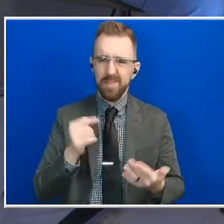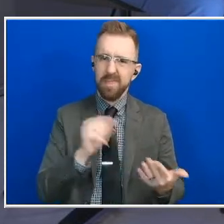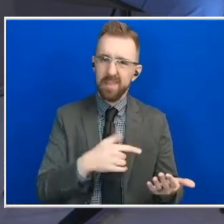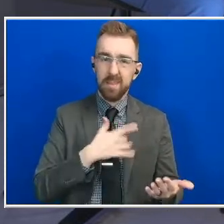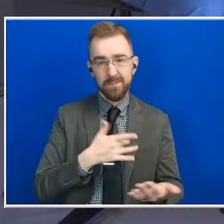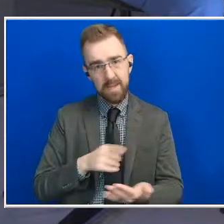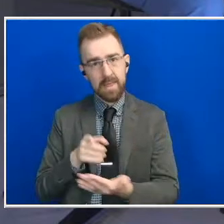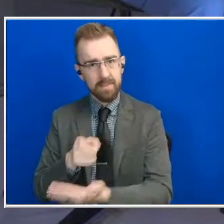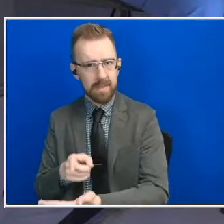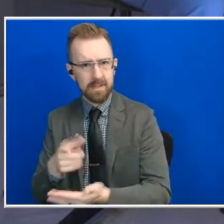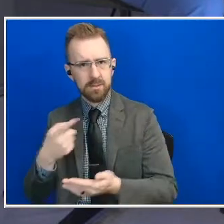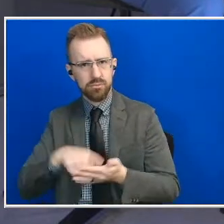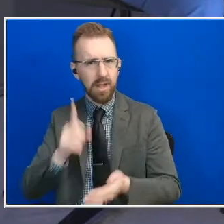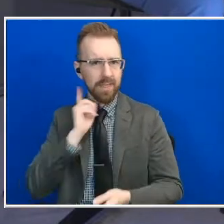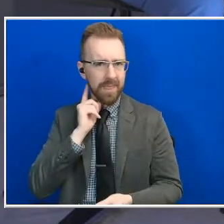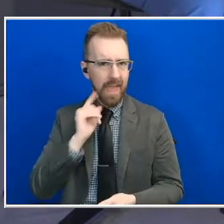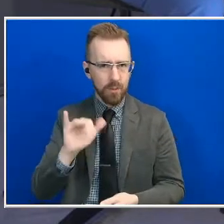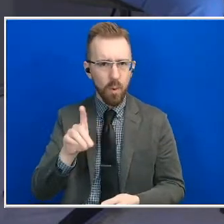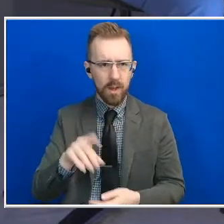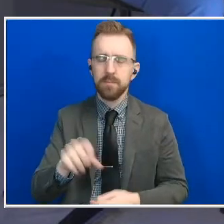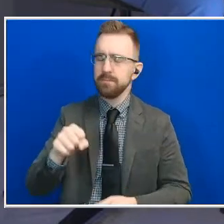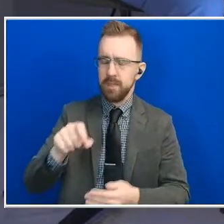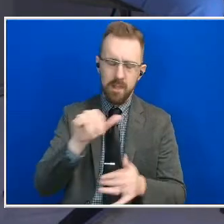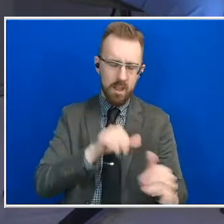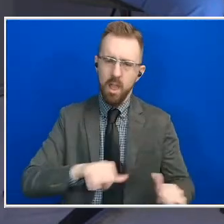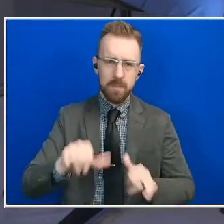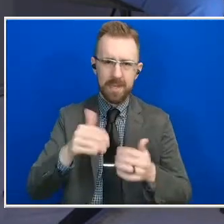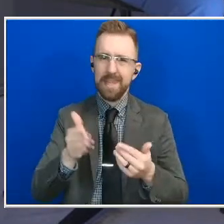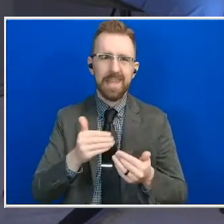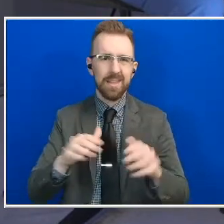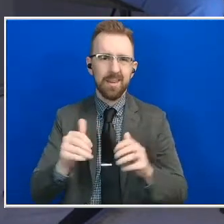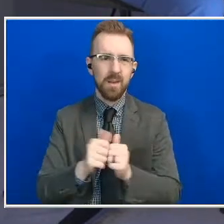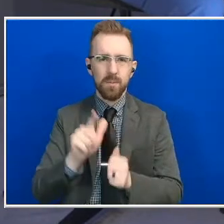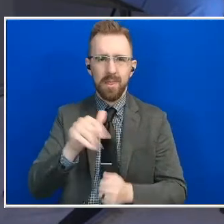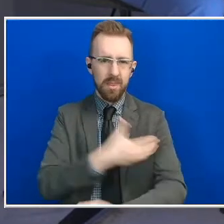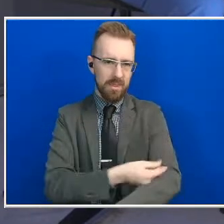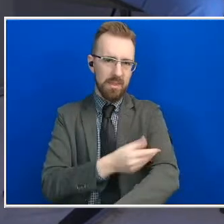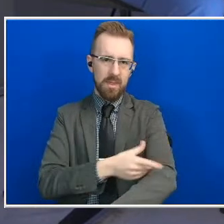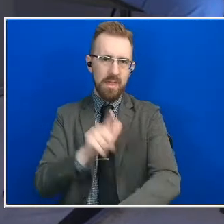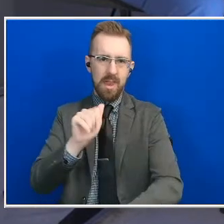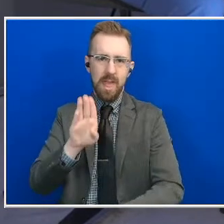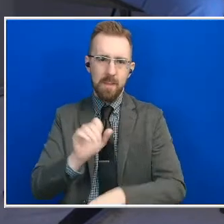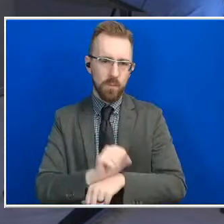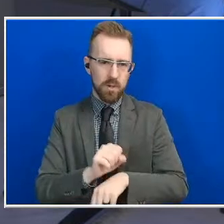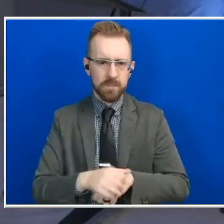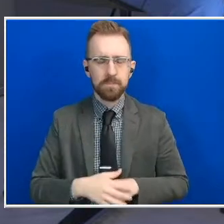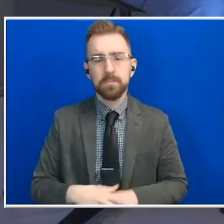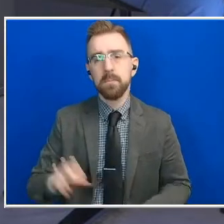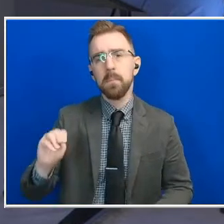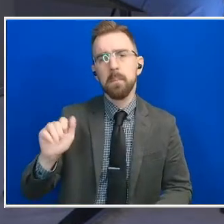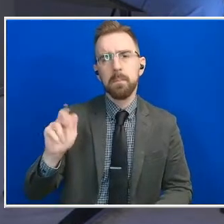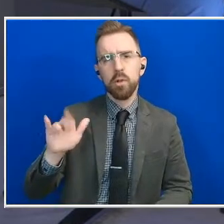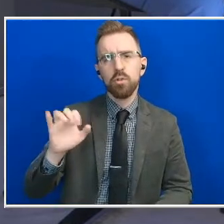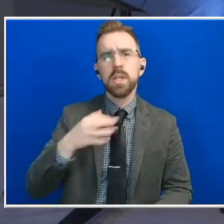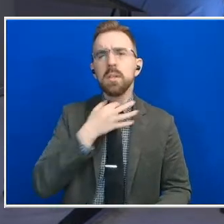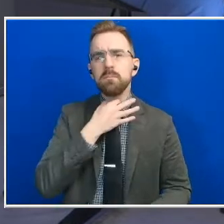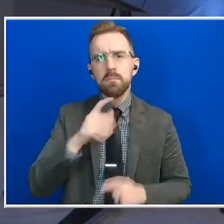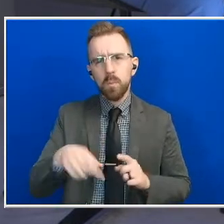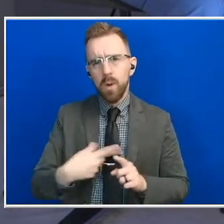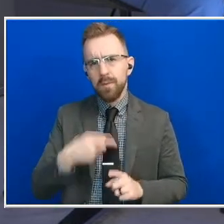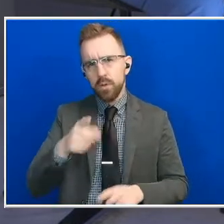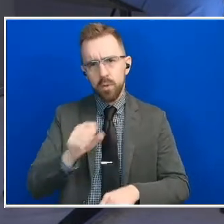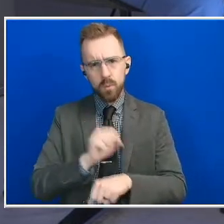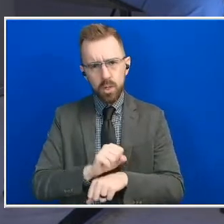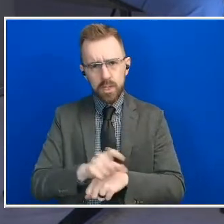thyroid. Yep, very, very common. And it's easily done with lab work. Marie wants to know, Kyle, when you're working, do you ever run into doctors and nurses who cared